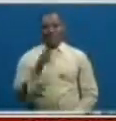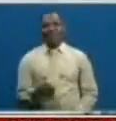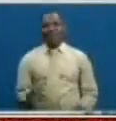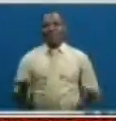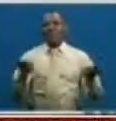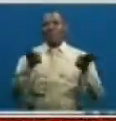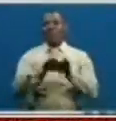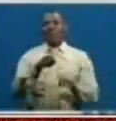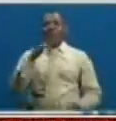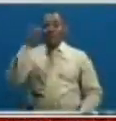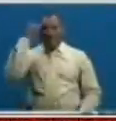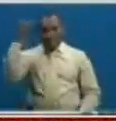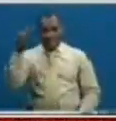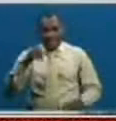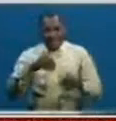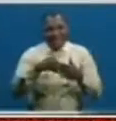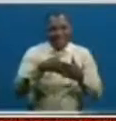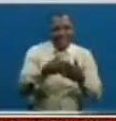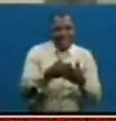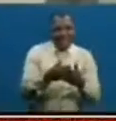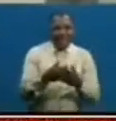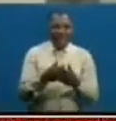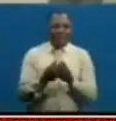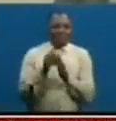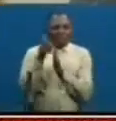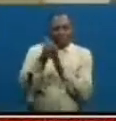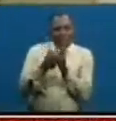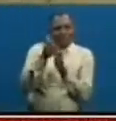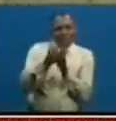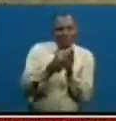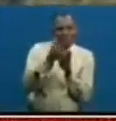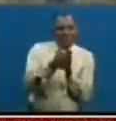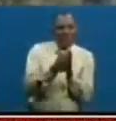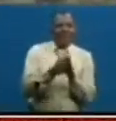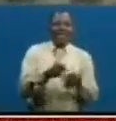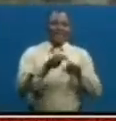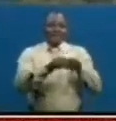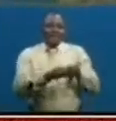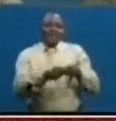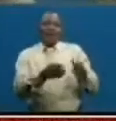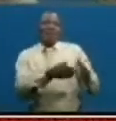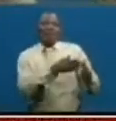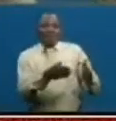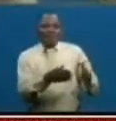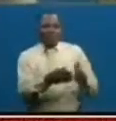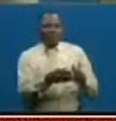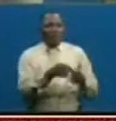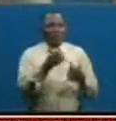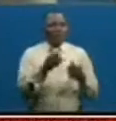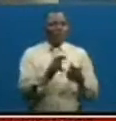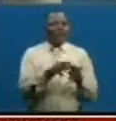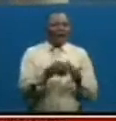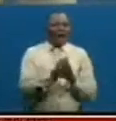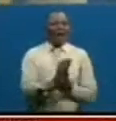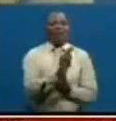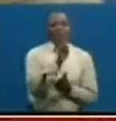valuable collection in terms of covering the traditional music, and the context of